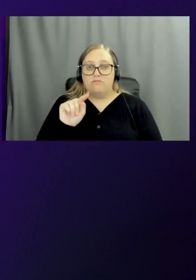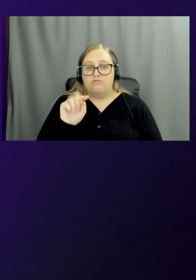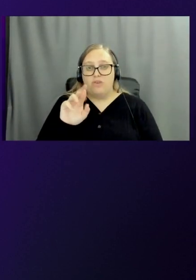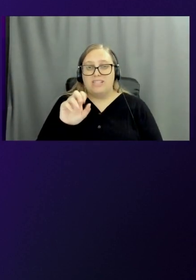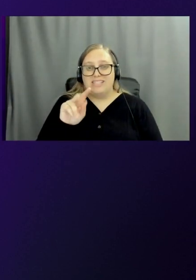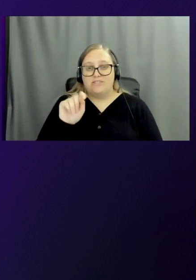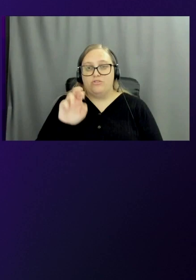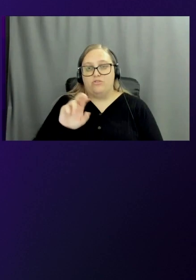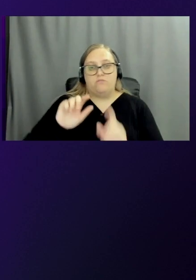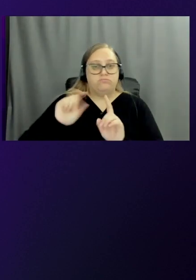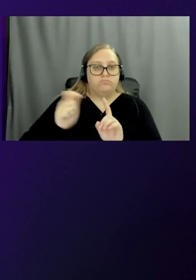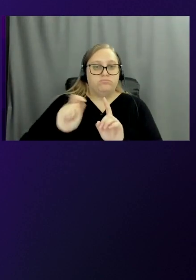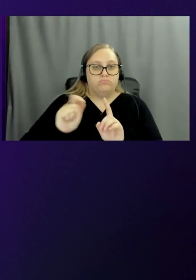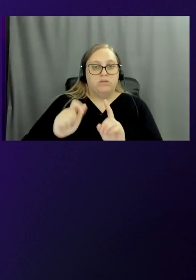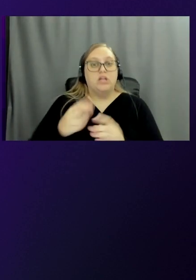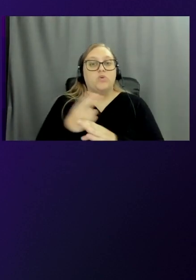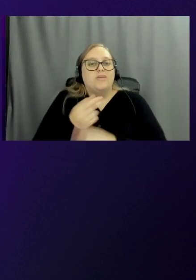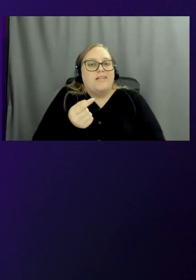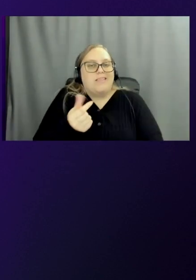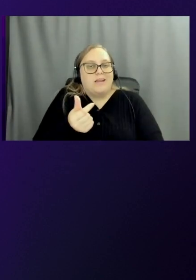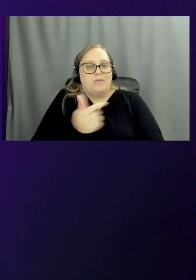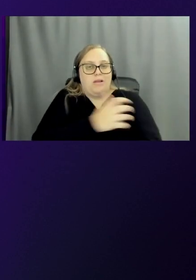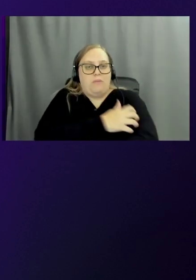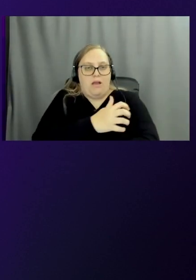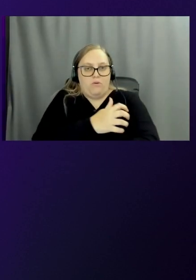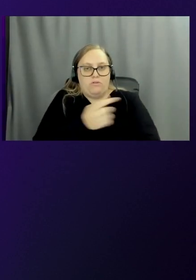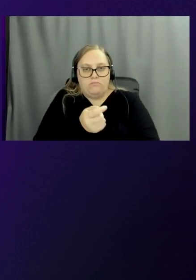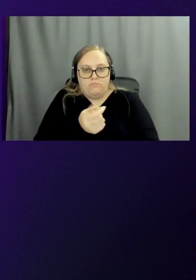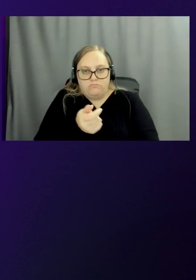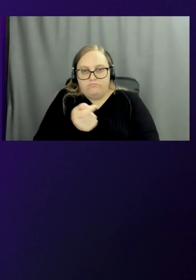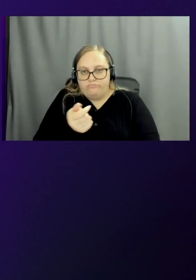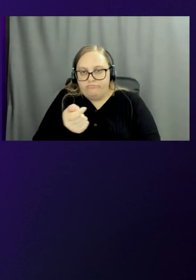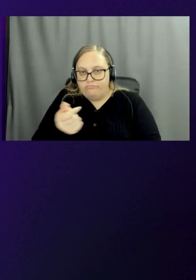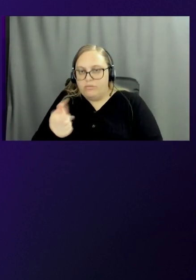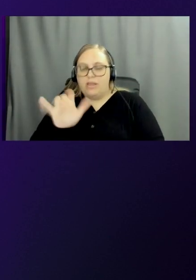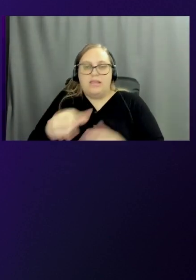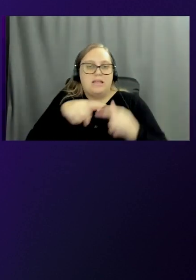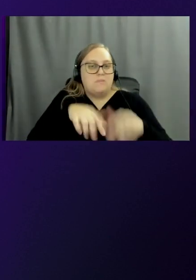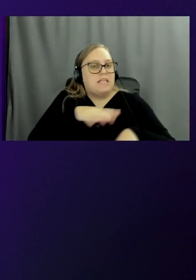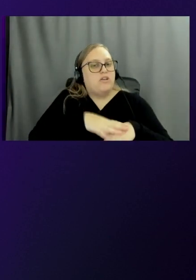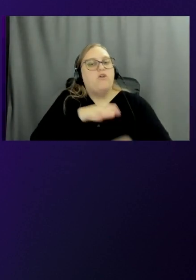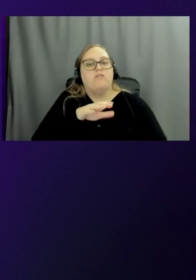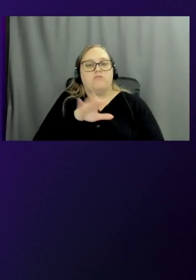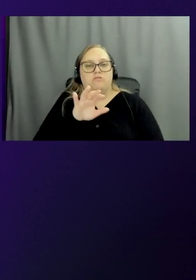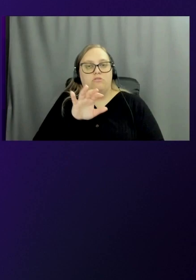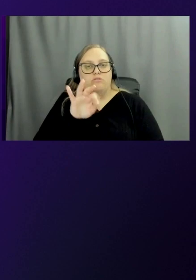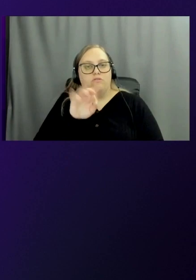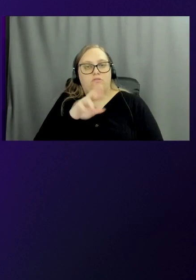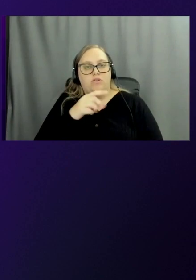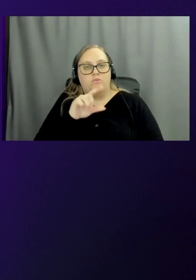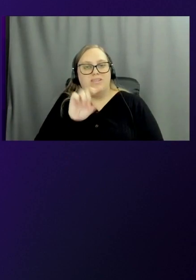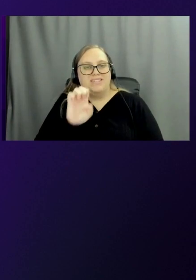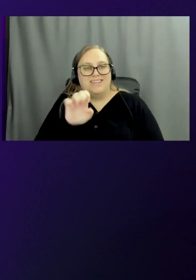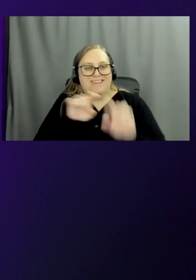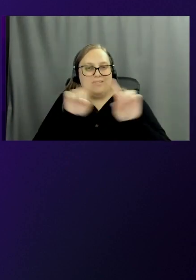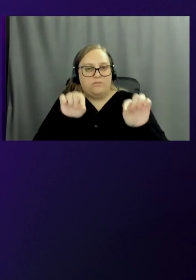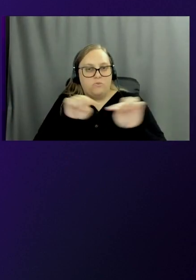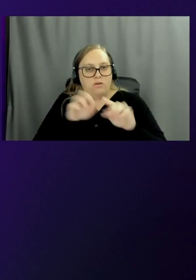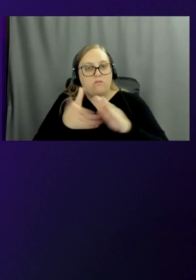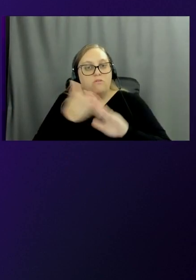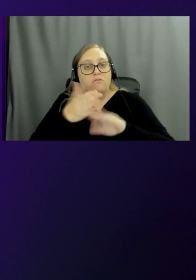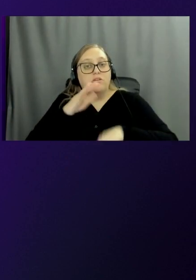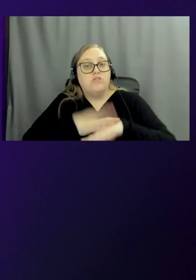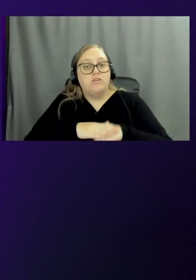it uses a little bit of power. And that power is proportional to the frequency and the square of the voltage that the CPU runs at. Now, to get higher frequencies, you have to use